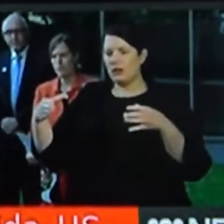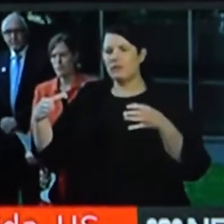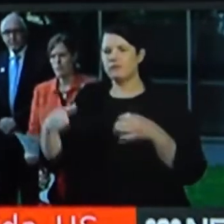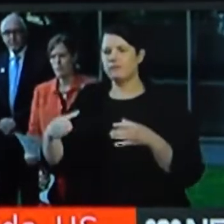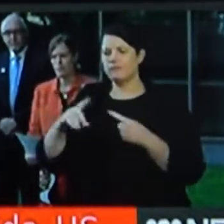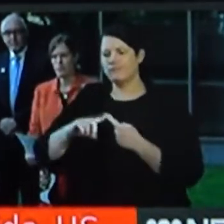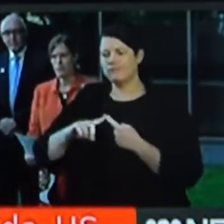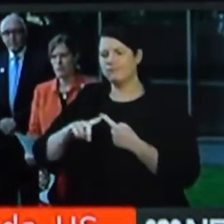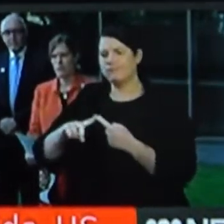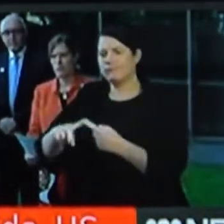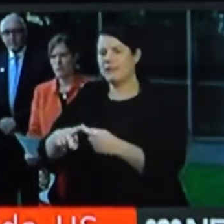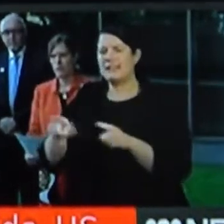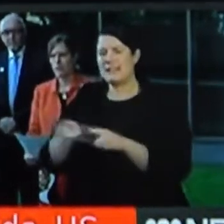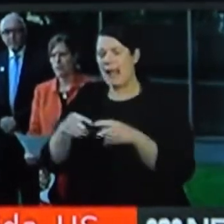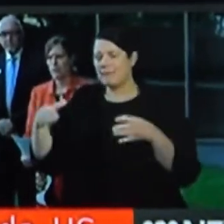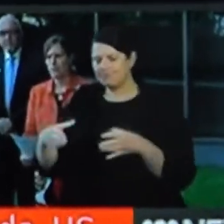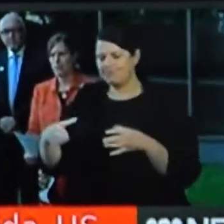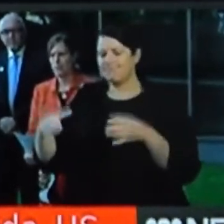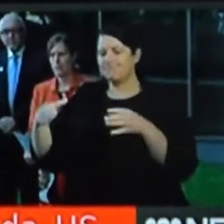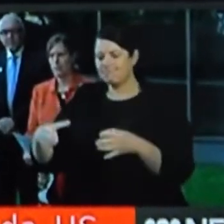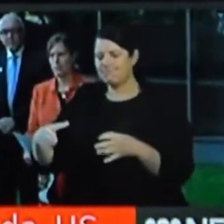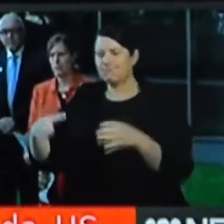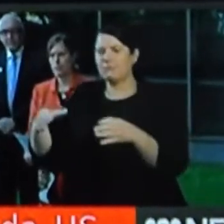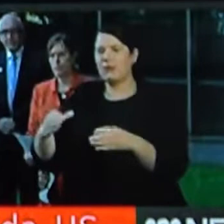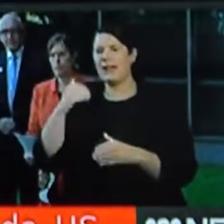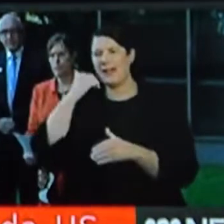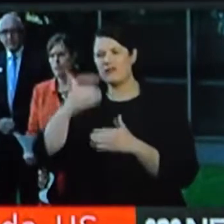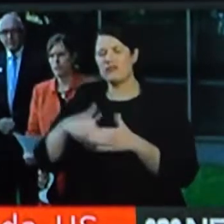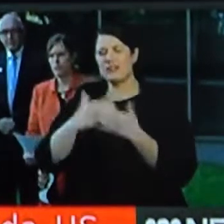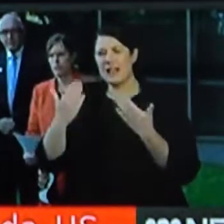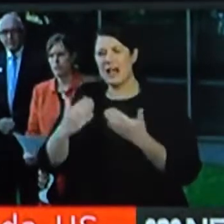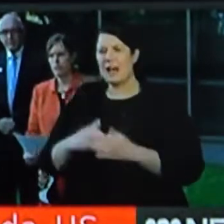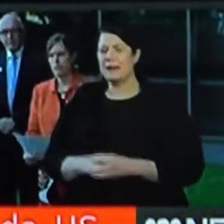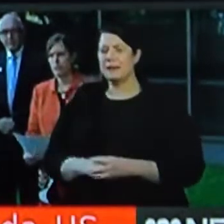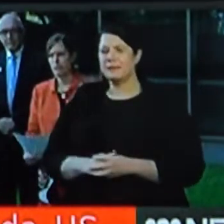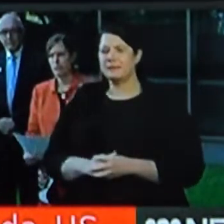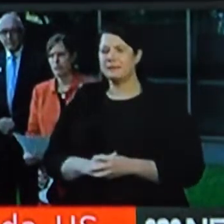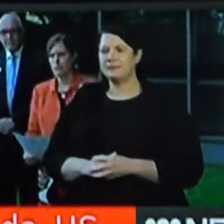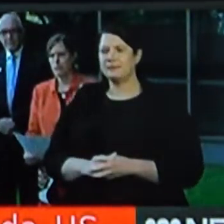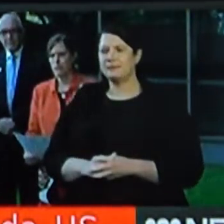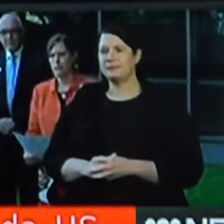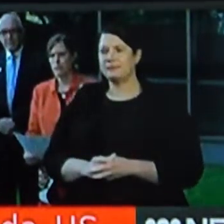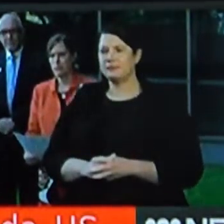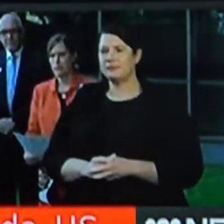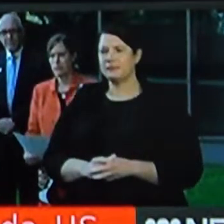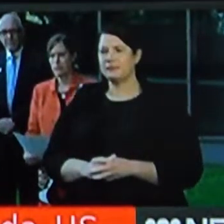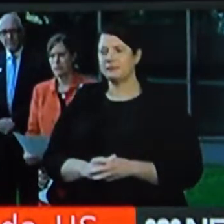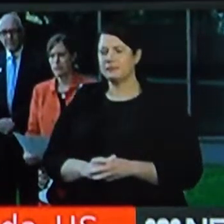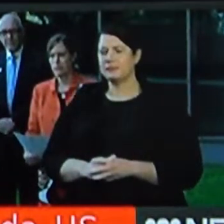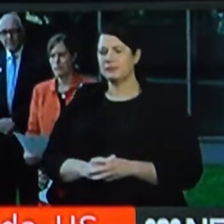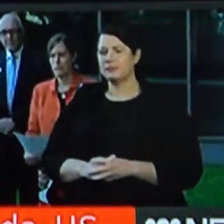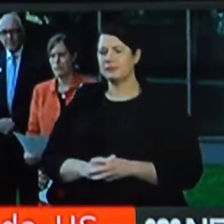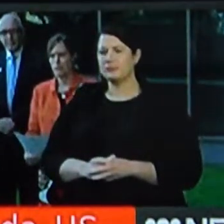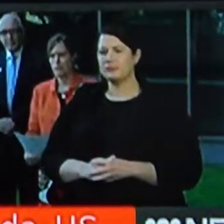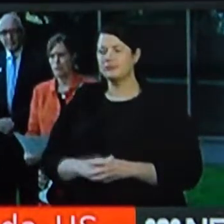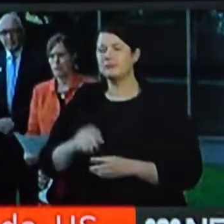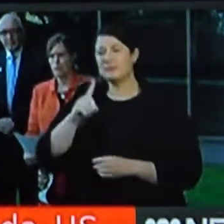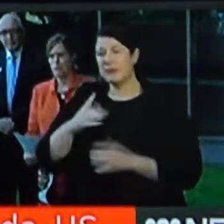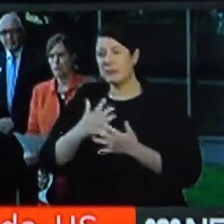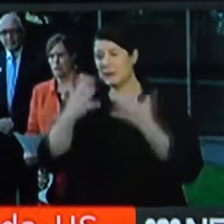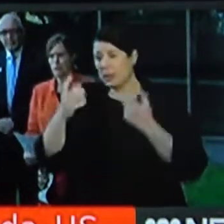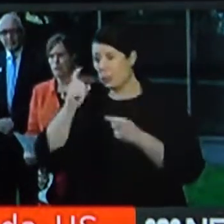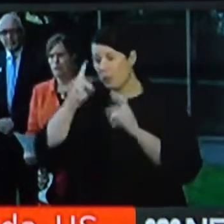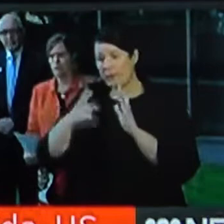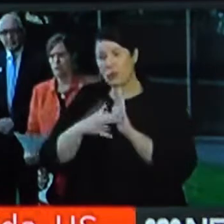in time. But what still concerns us greatly in New South Wales is the number of cases that are being acquired without us knowing the